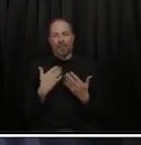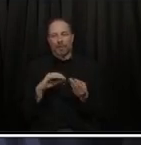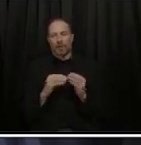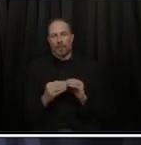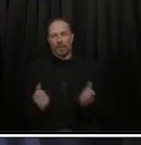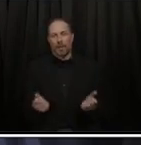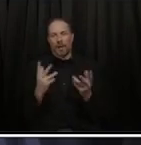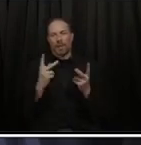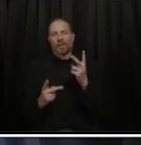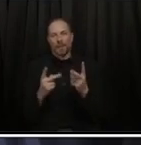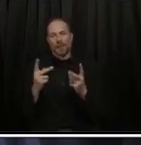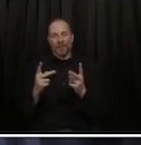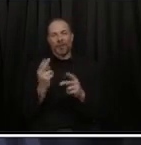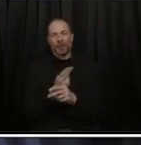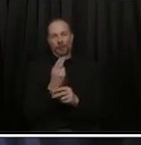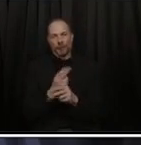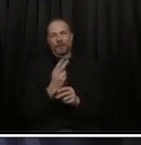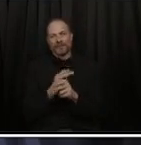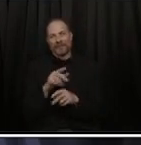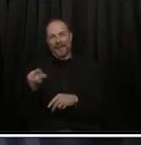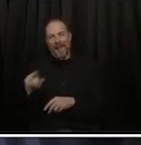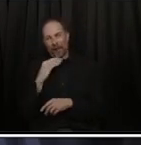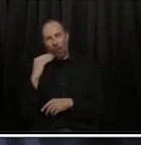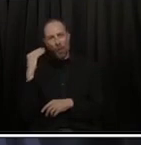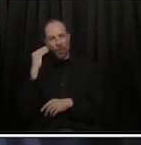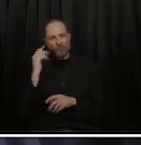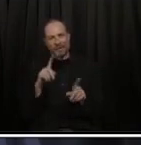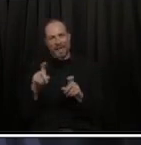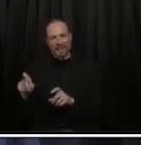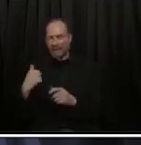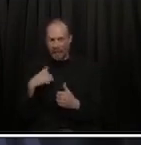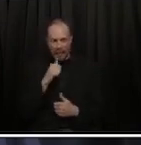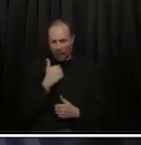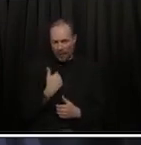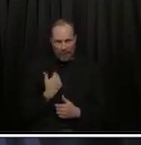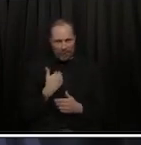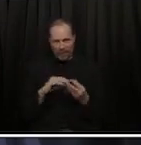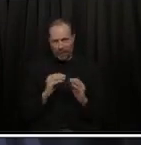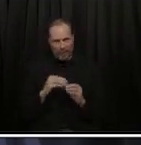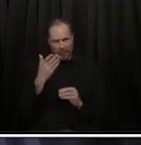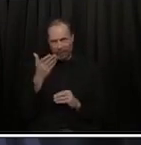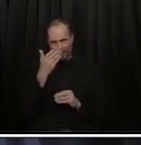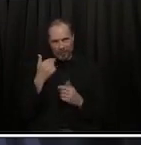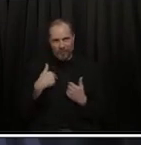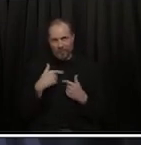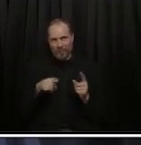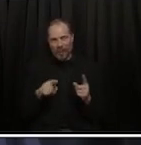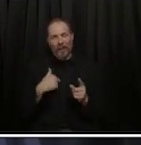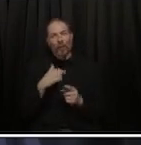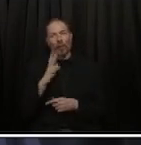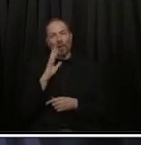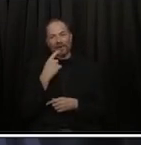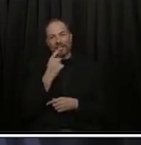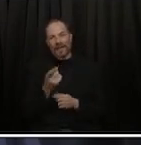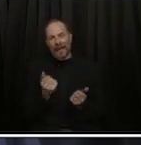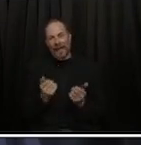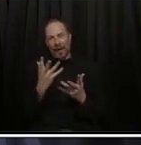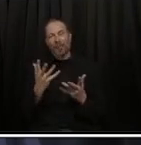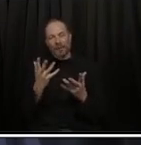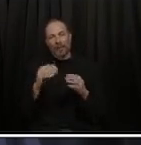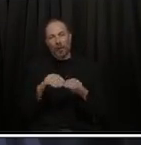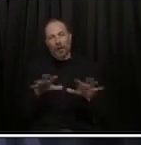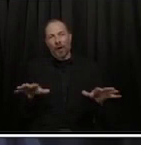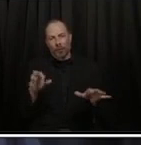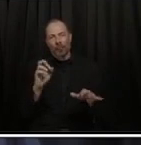on the utilization of that. Dave, we have the numbers I think you asked. I don't have them in front of me, but we will get you sort of how many go out. It